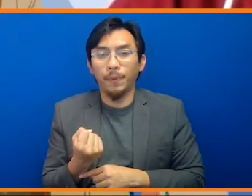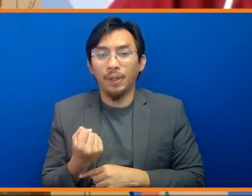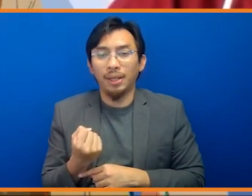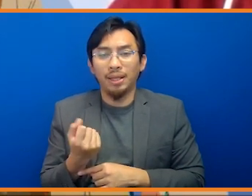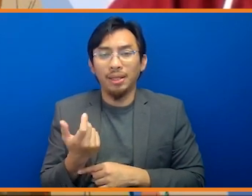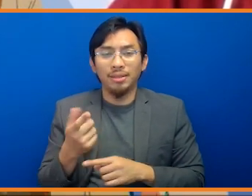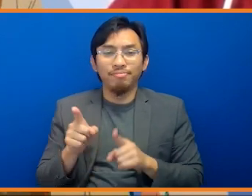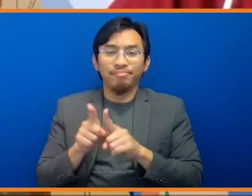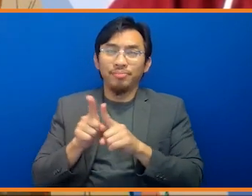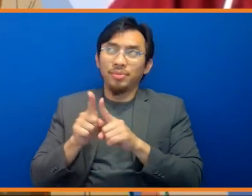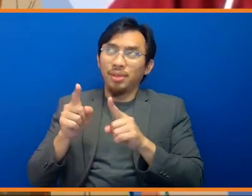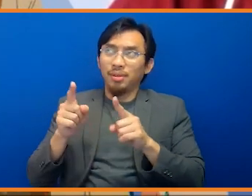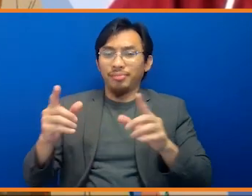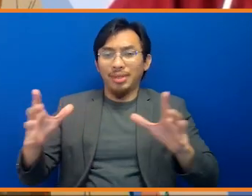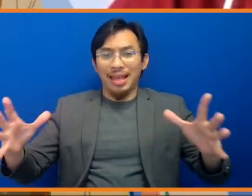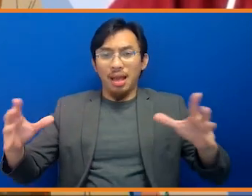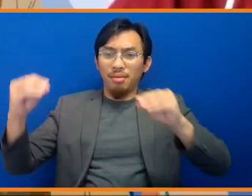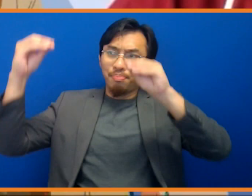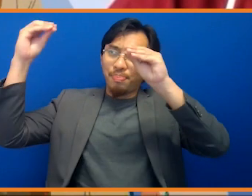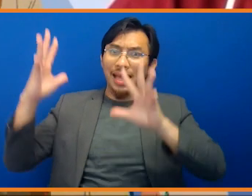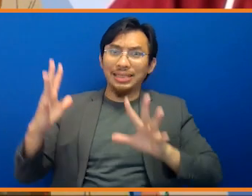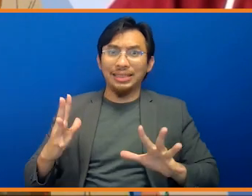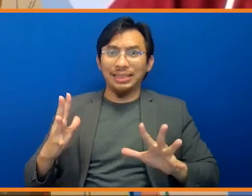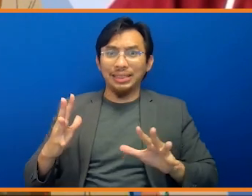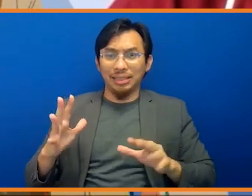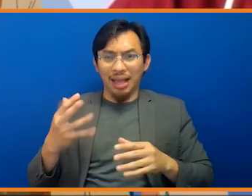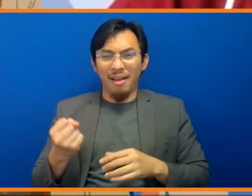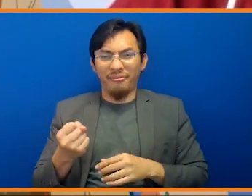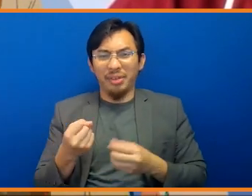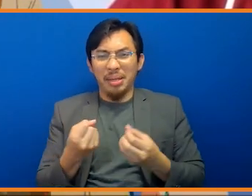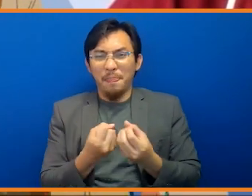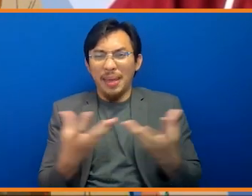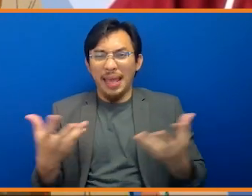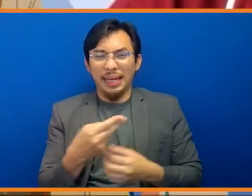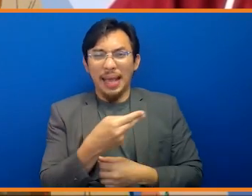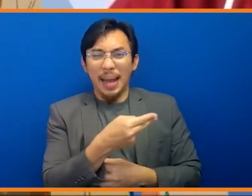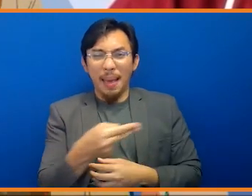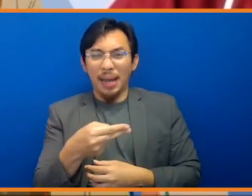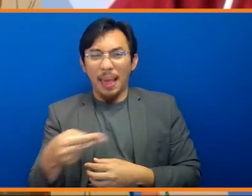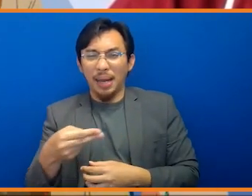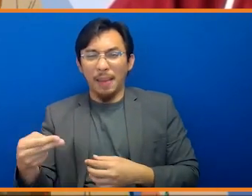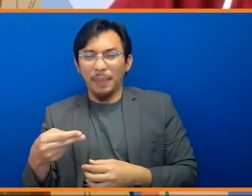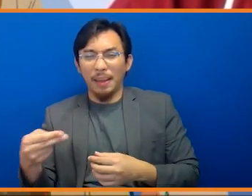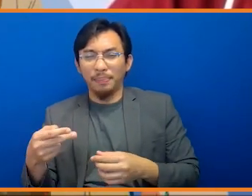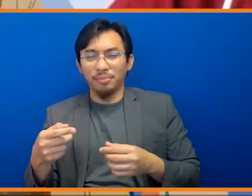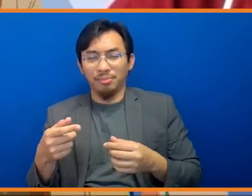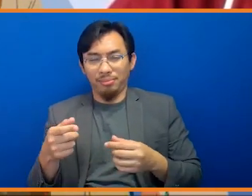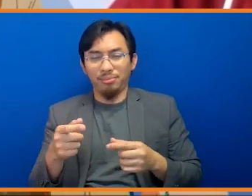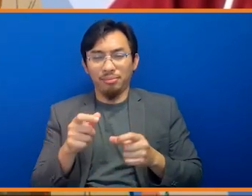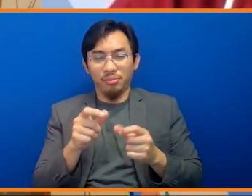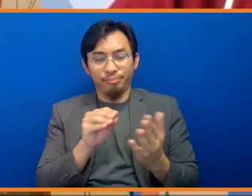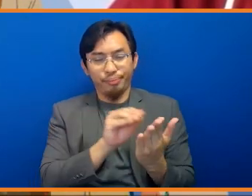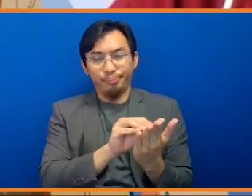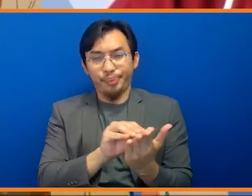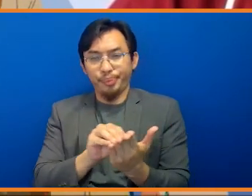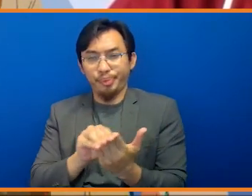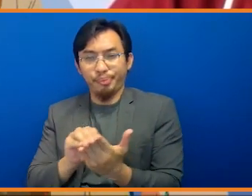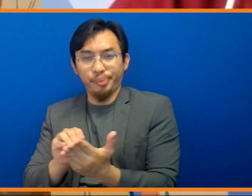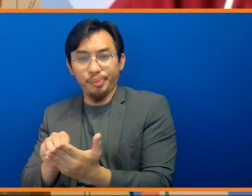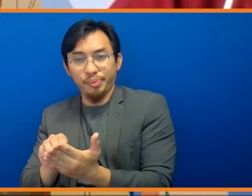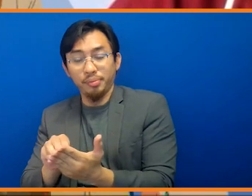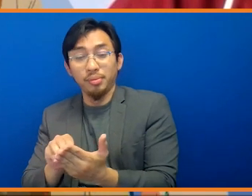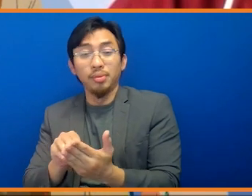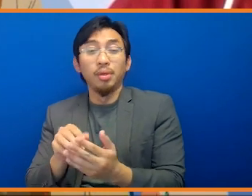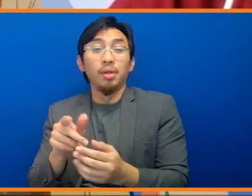Chamber of Blessings. So there are many names of victims written in the Chamber of Blessing. So if